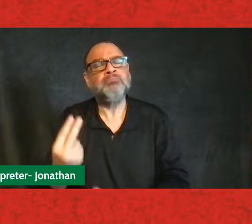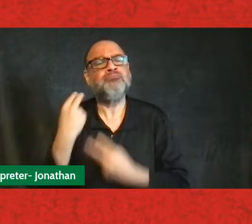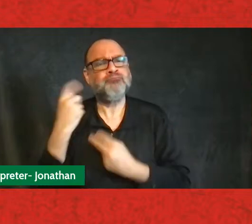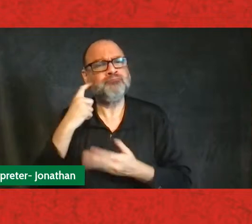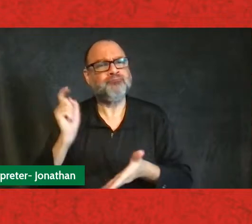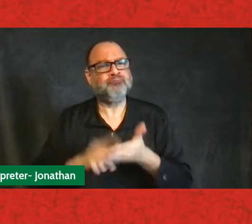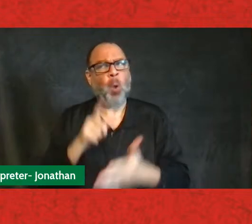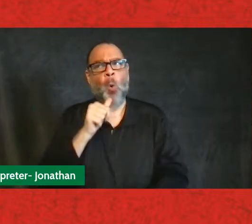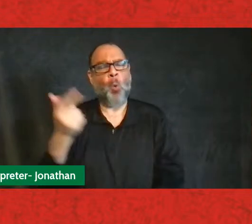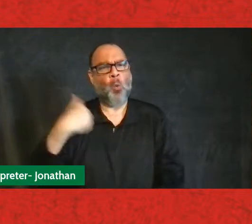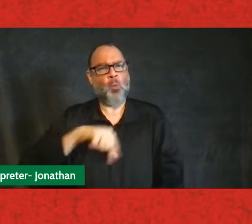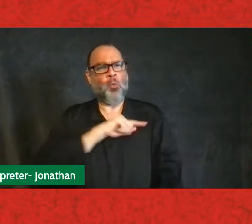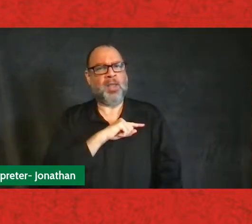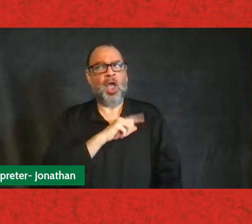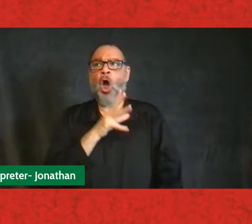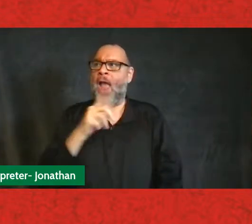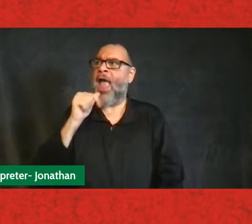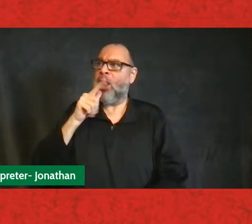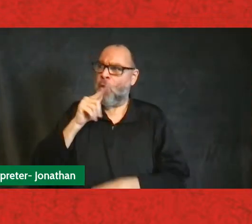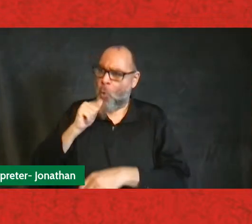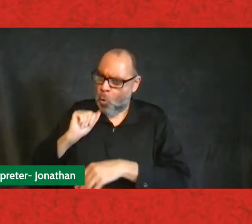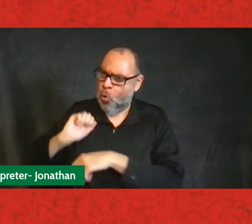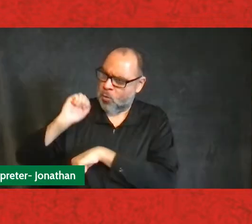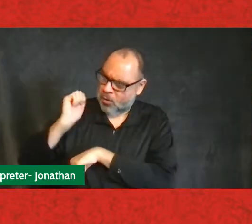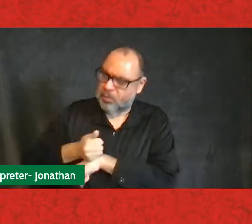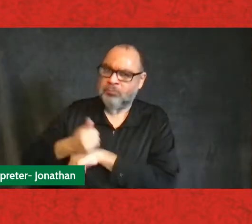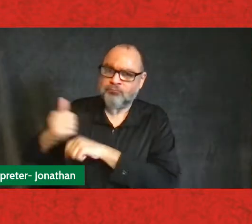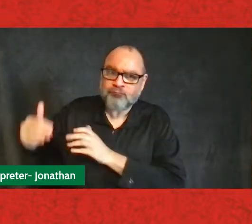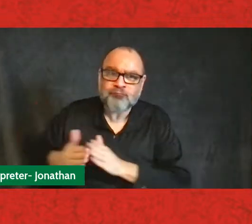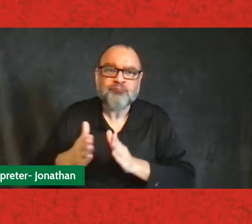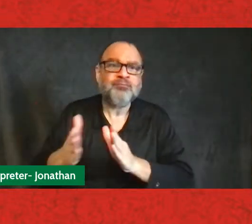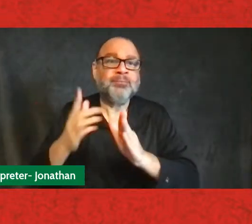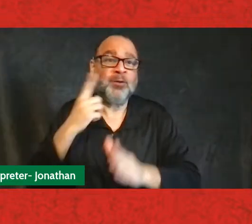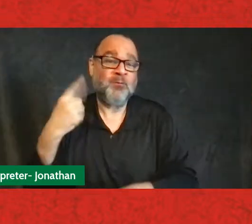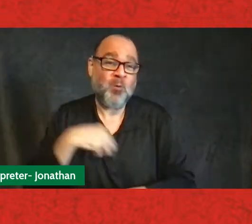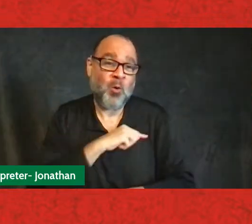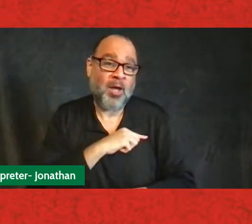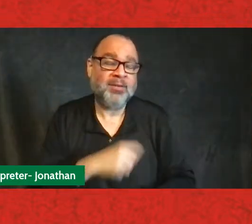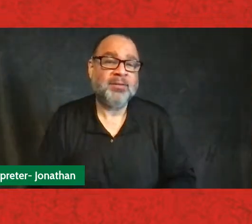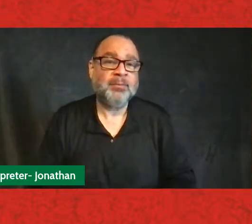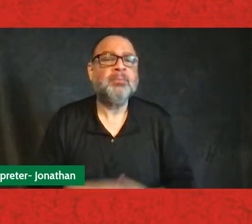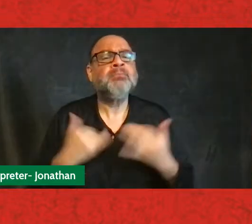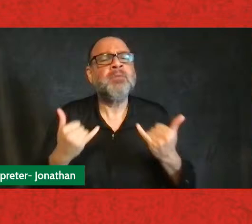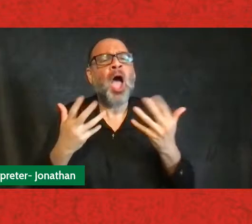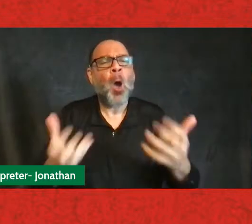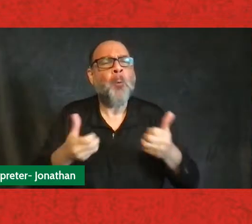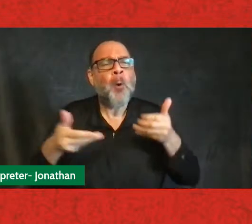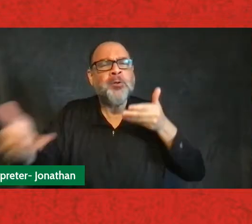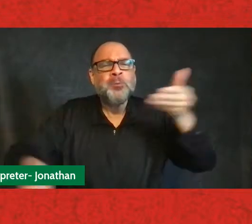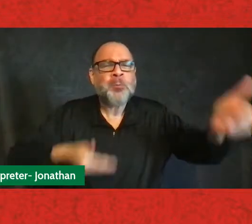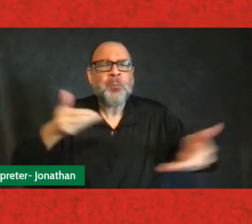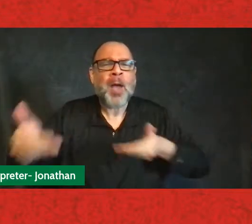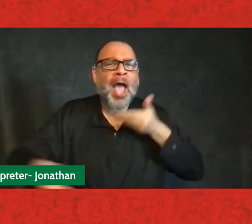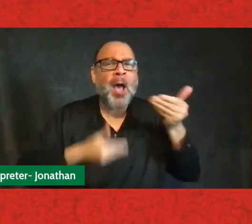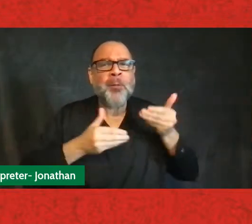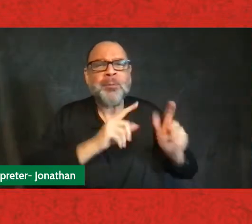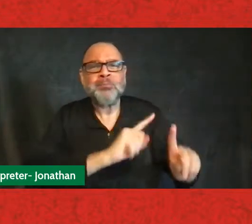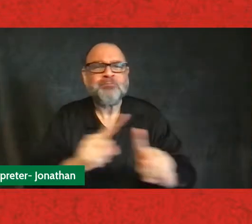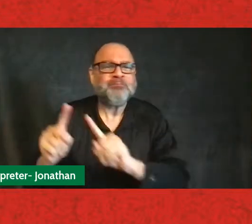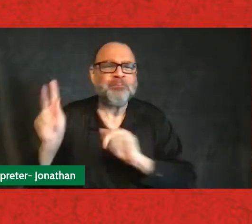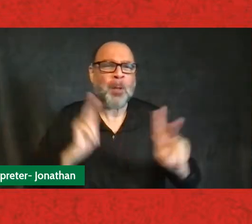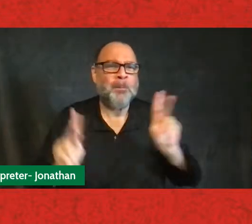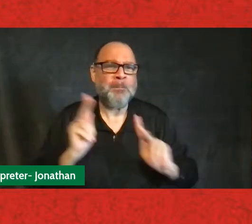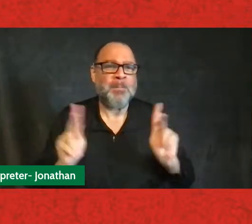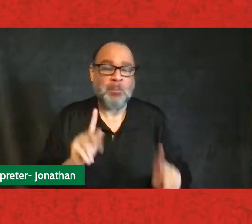made the way for us. Now, I would like to introduce the panelists who are gonna do everything. They're gonna do all the heavy lifting. I just